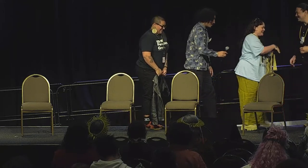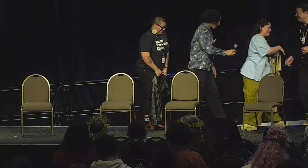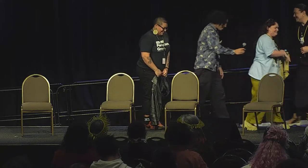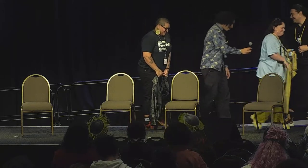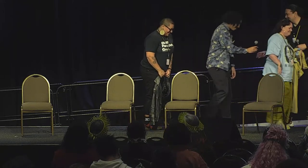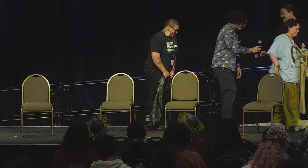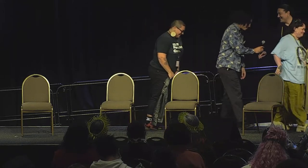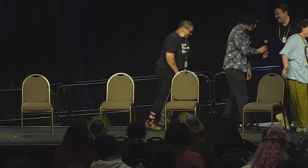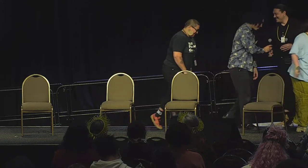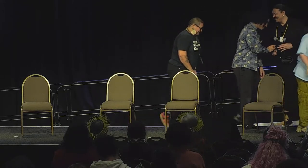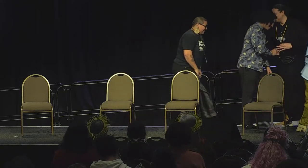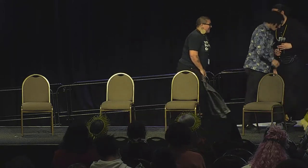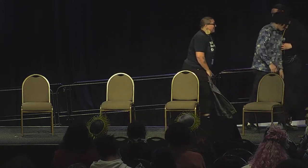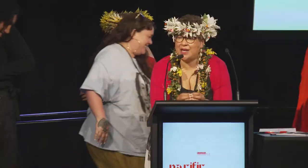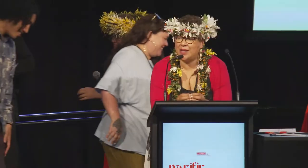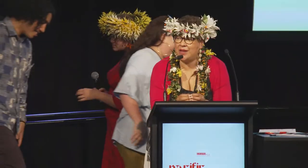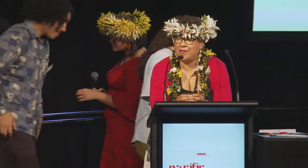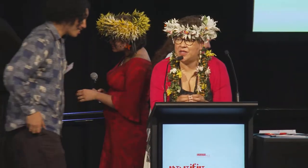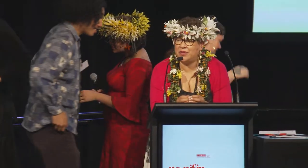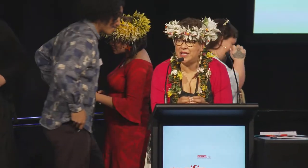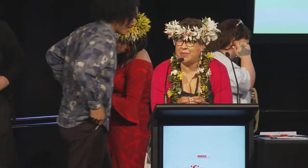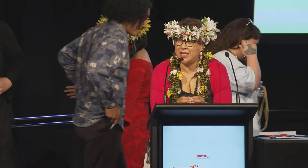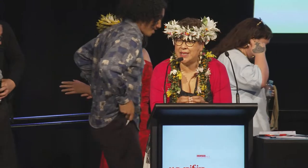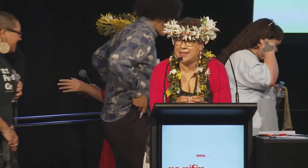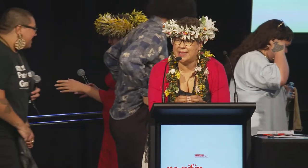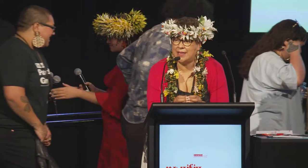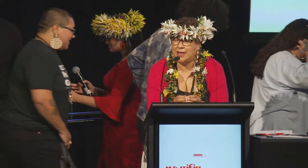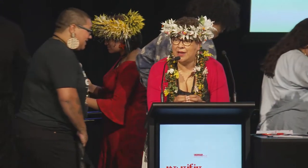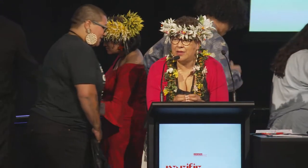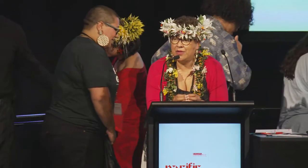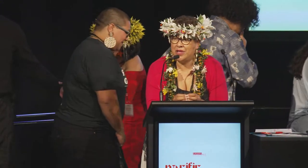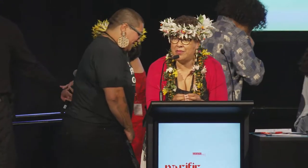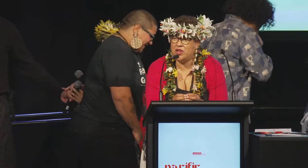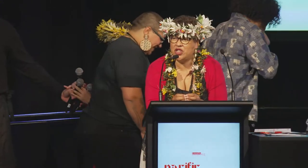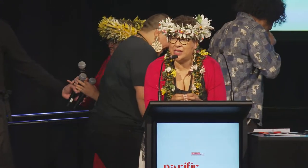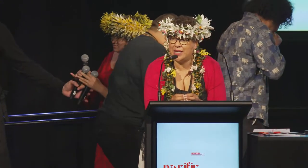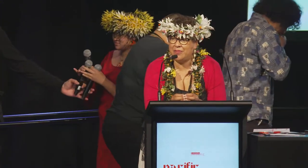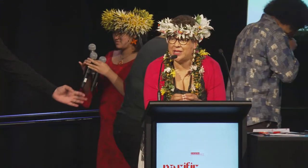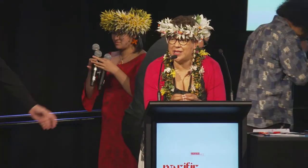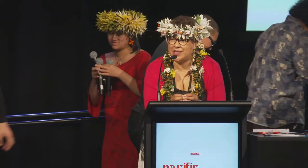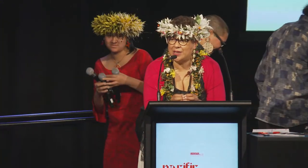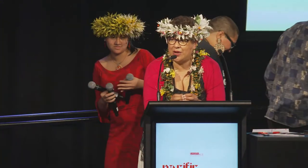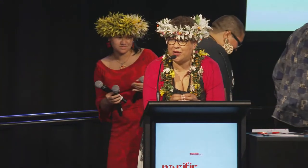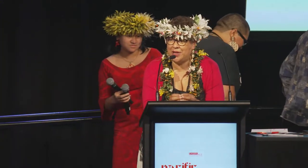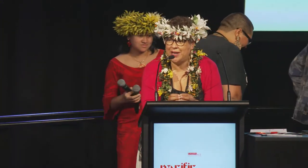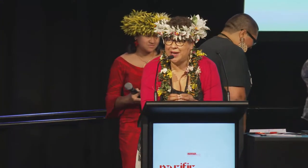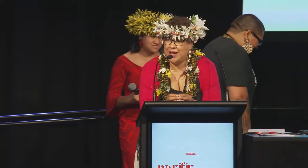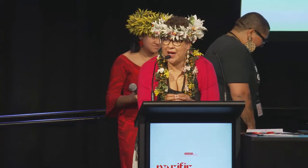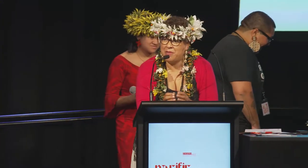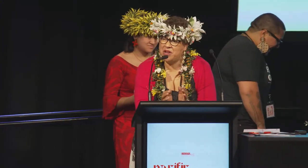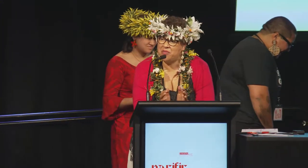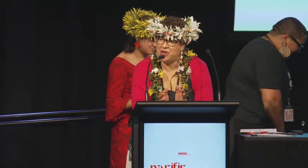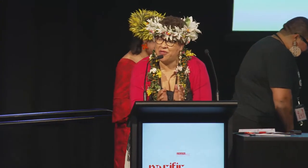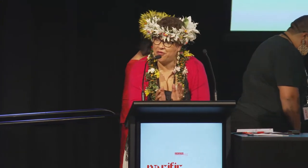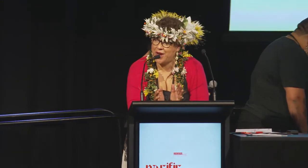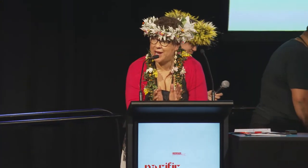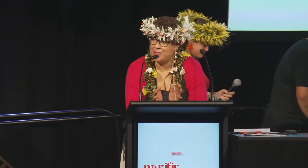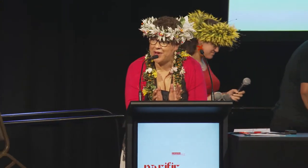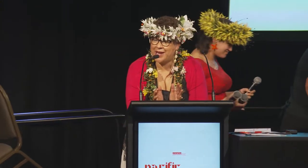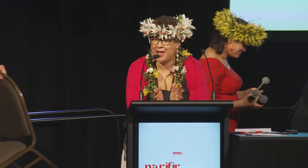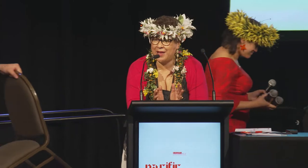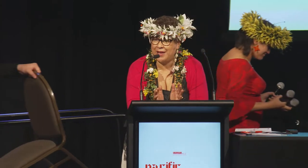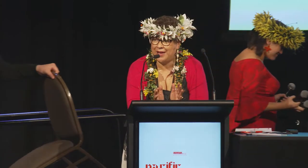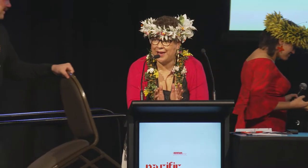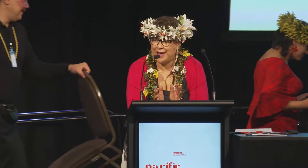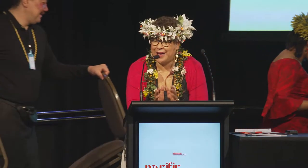so um at this stage I've been stuck in the lift for 20 minutes with the emergency button still on I'm a little bit